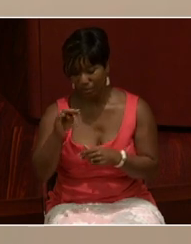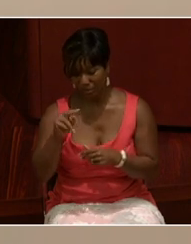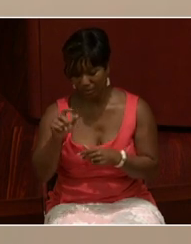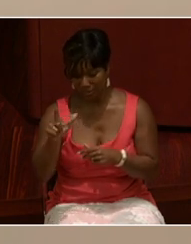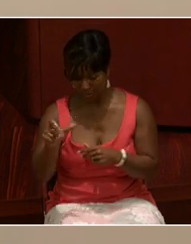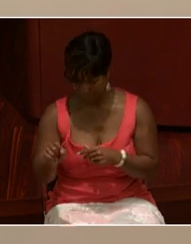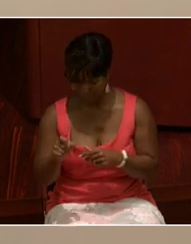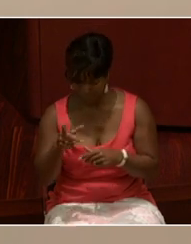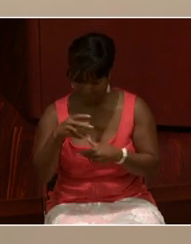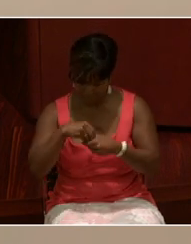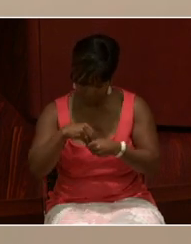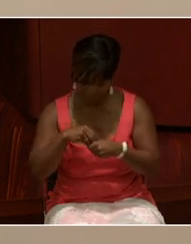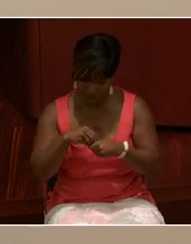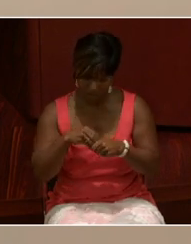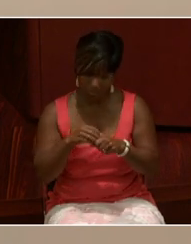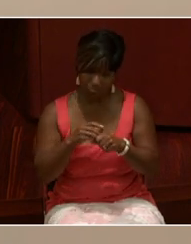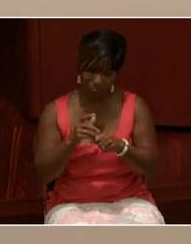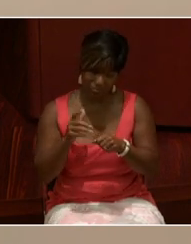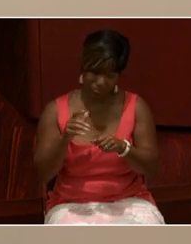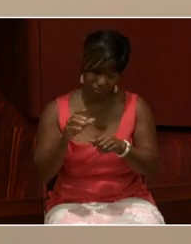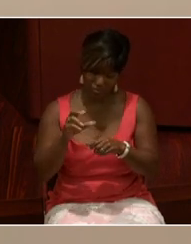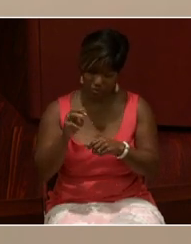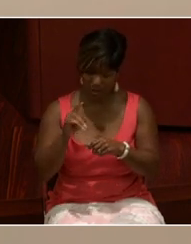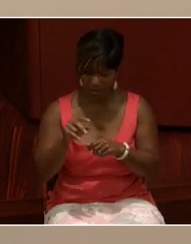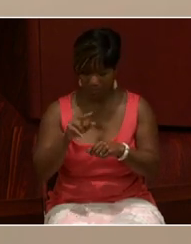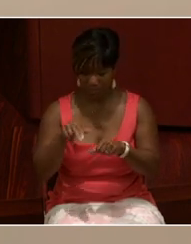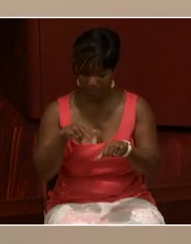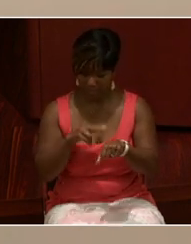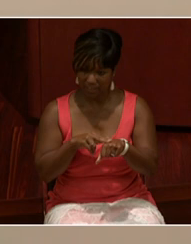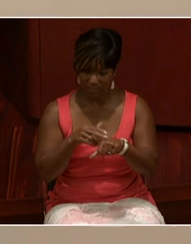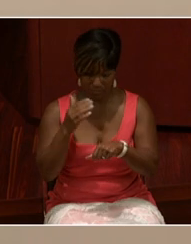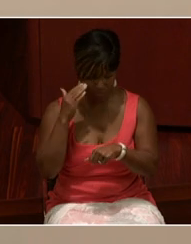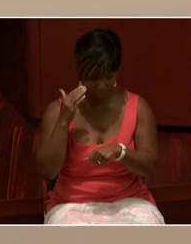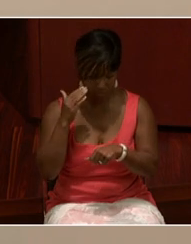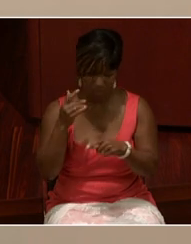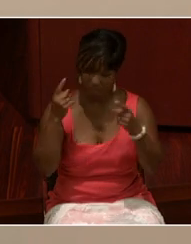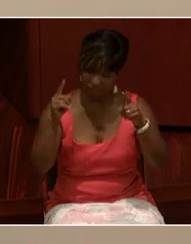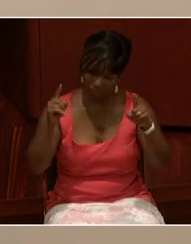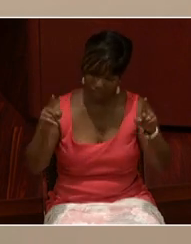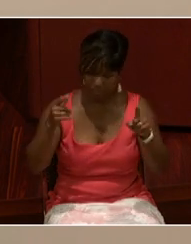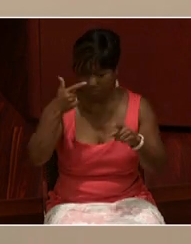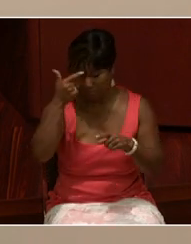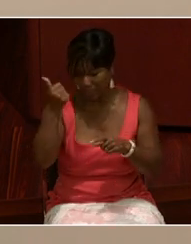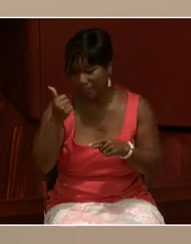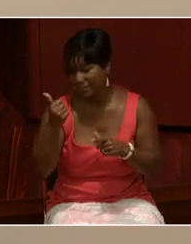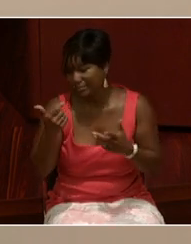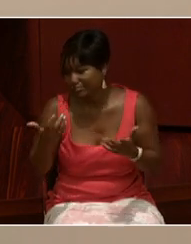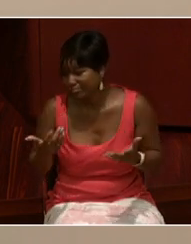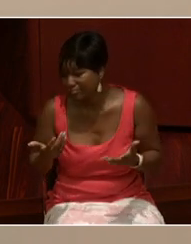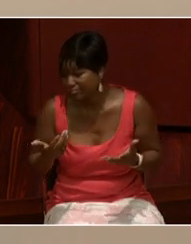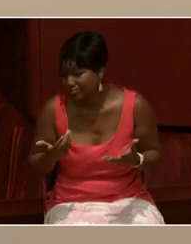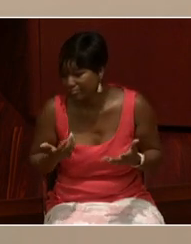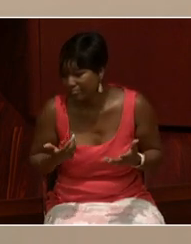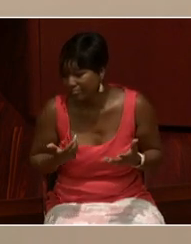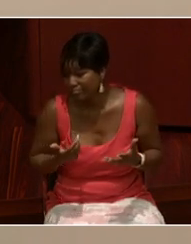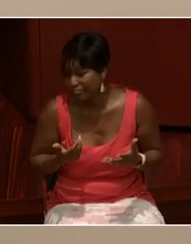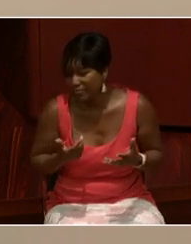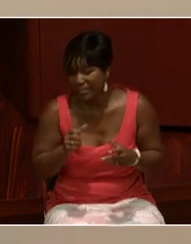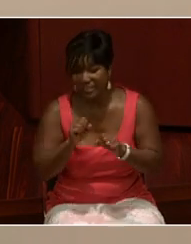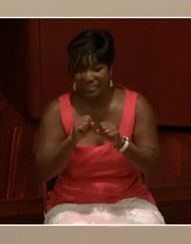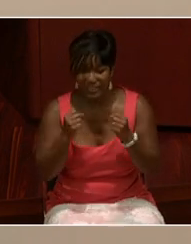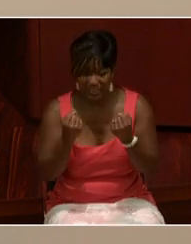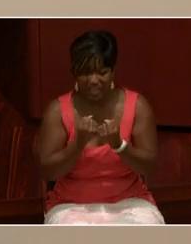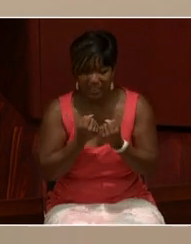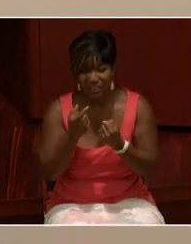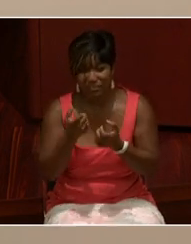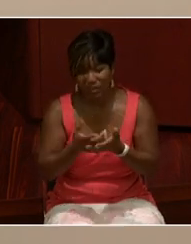in major crimes of national note, were famous because of their status in society, whether